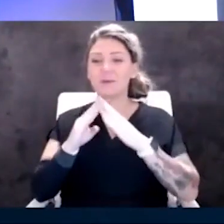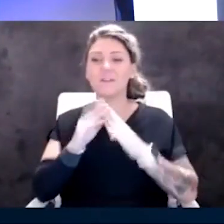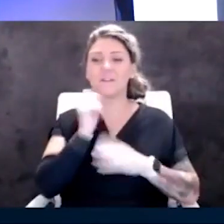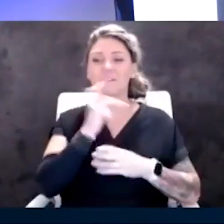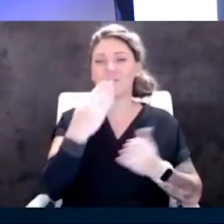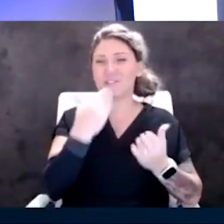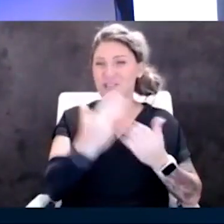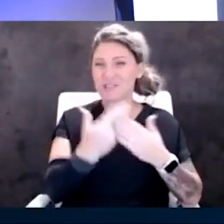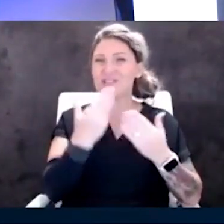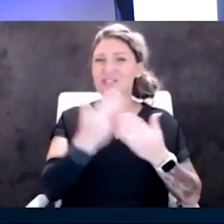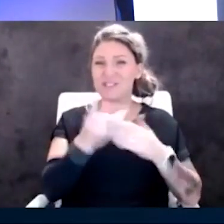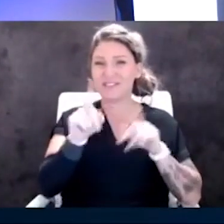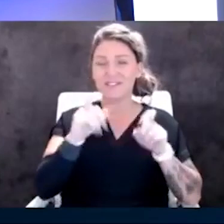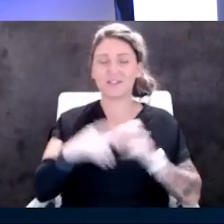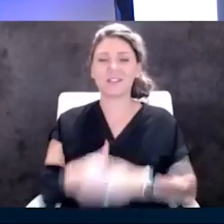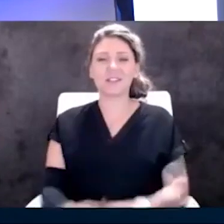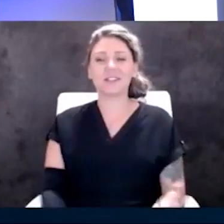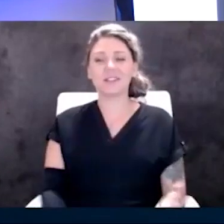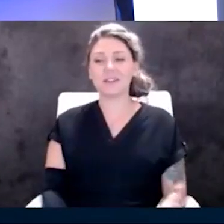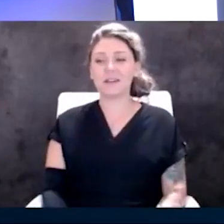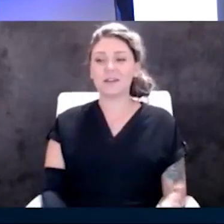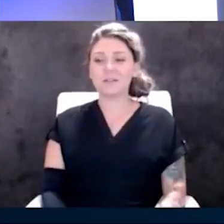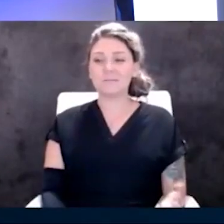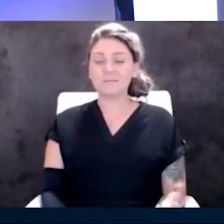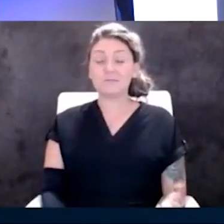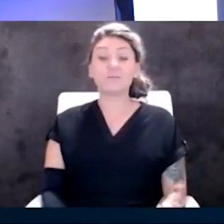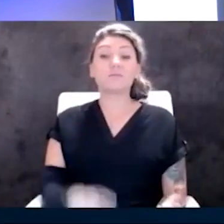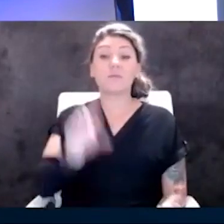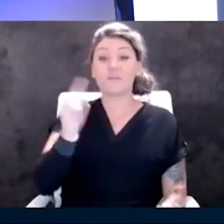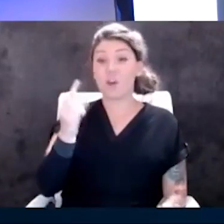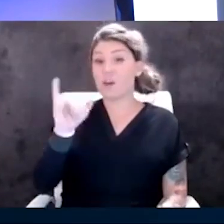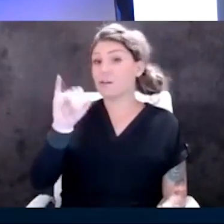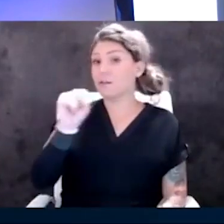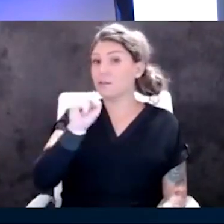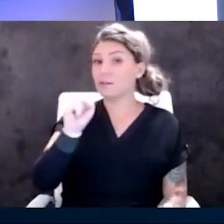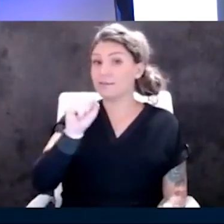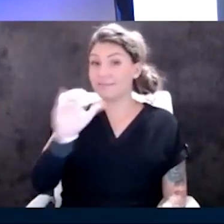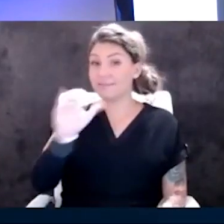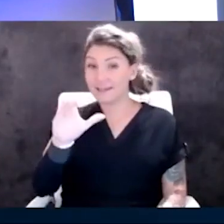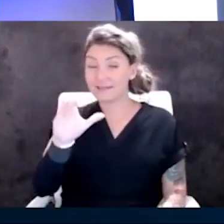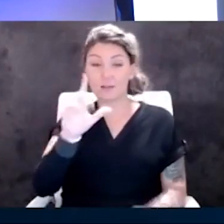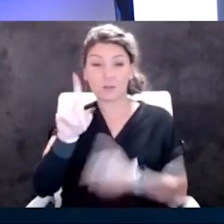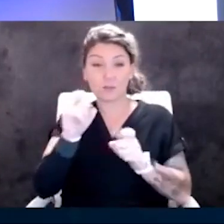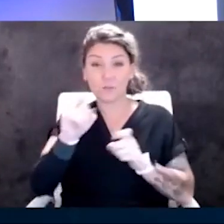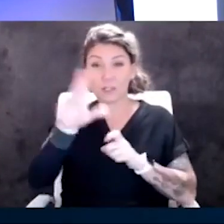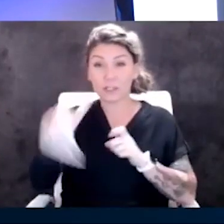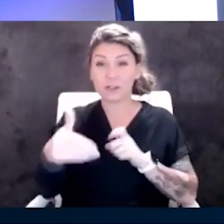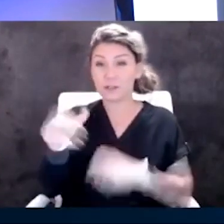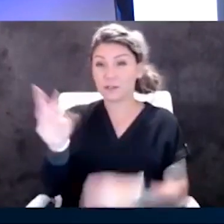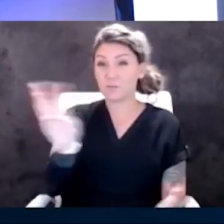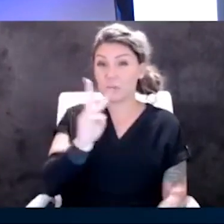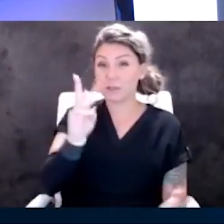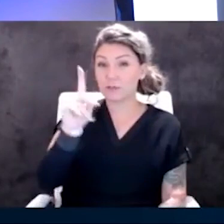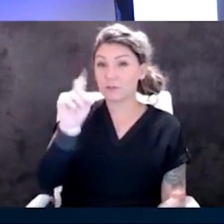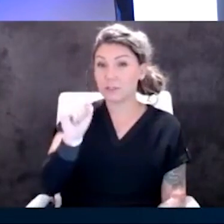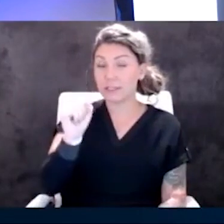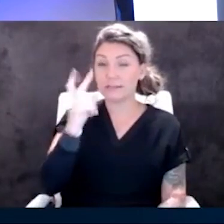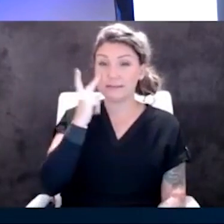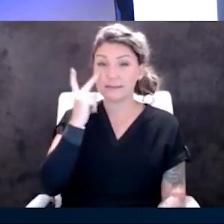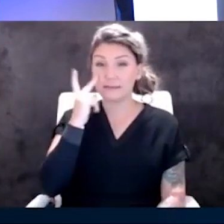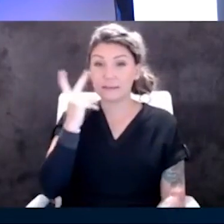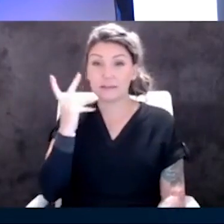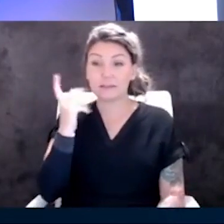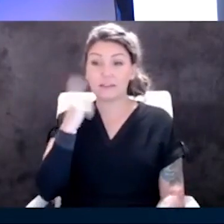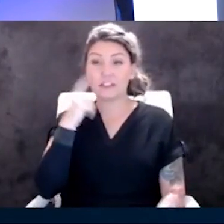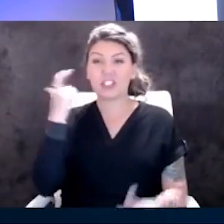Okay, so my first one is from Isaac. Question for our guest. Is Western Kansas seeing some of those big